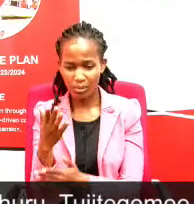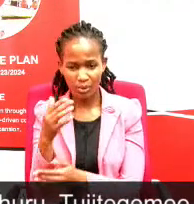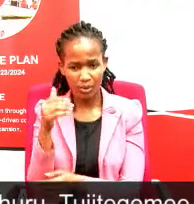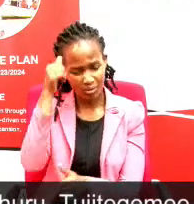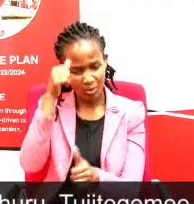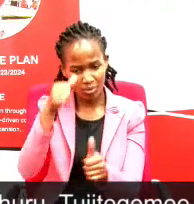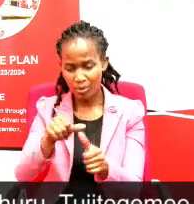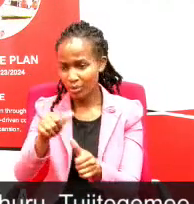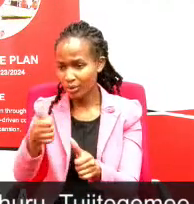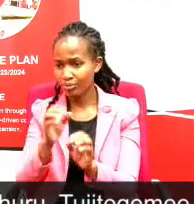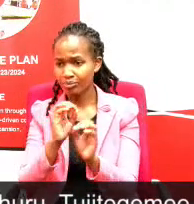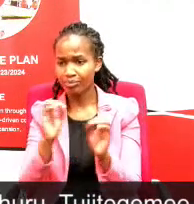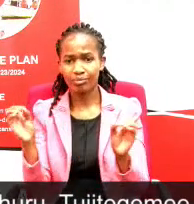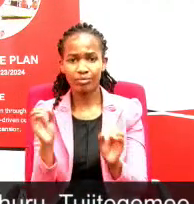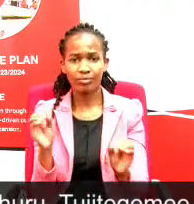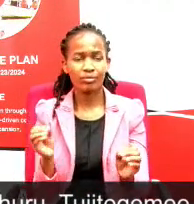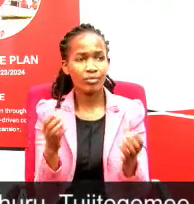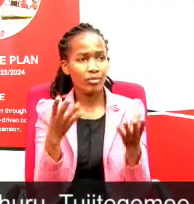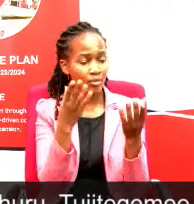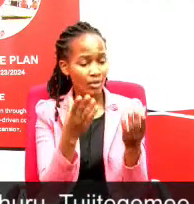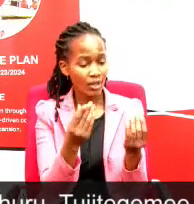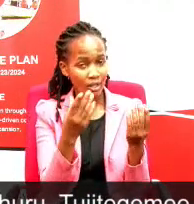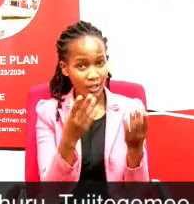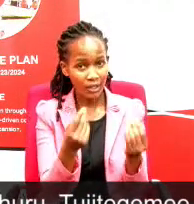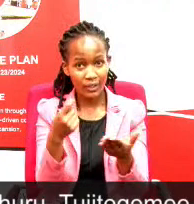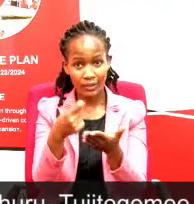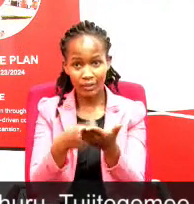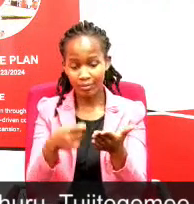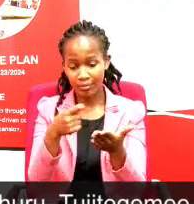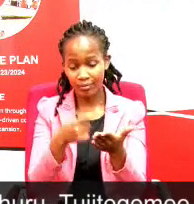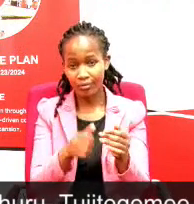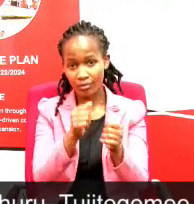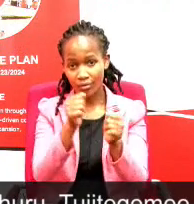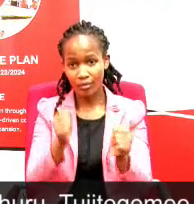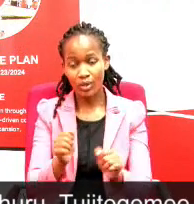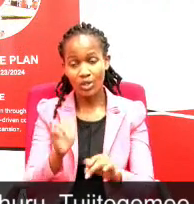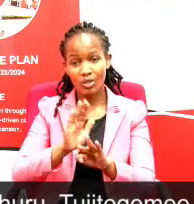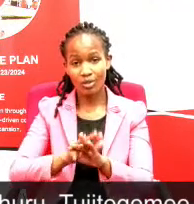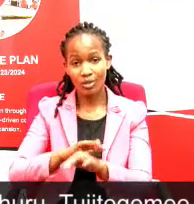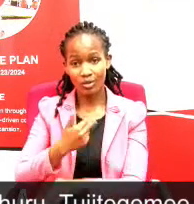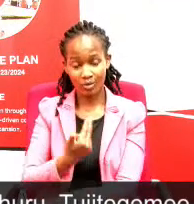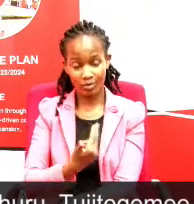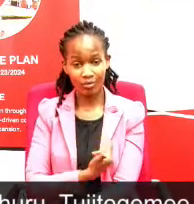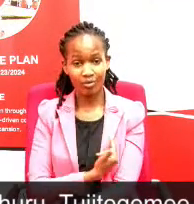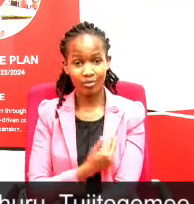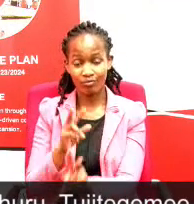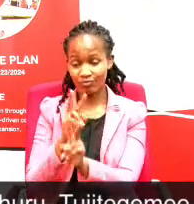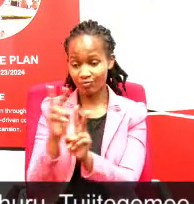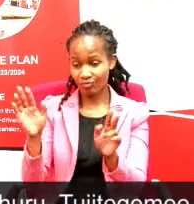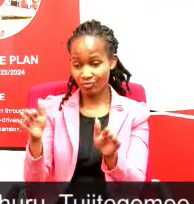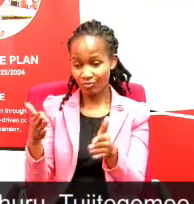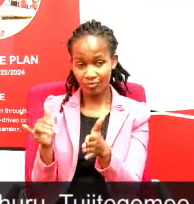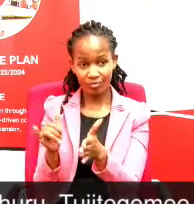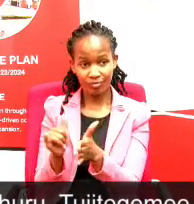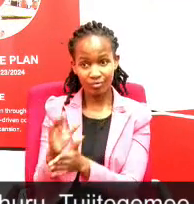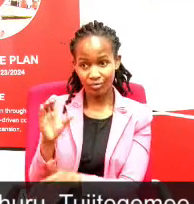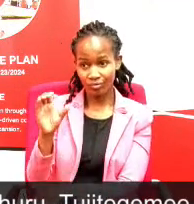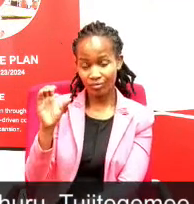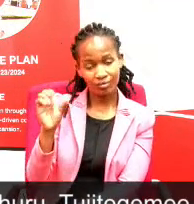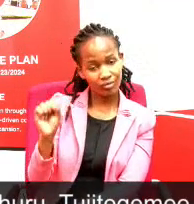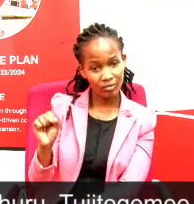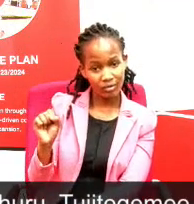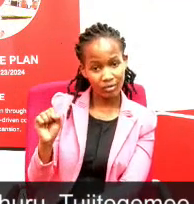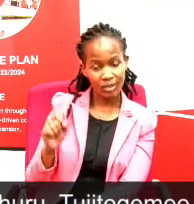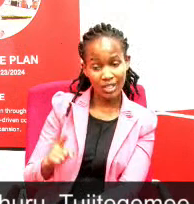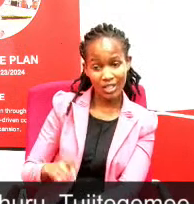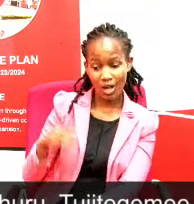one or the other one. So a simplified tax system is great for us. We are very encouraged, Bwana CS, when we heard